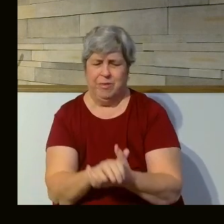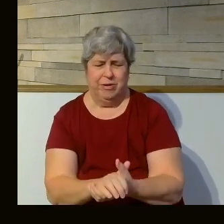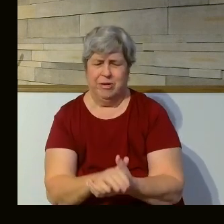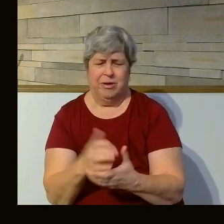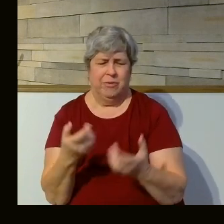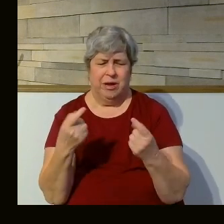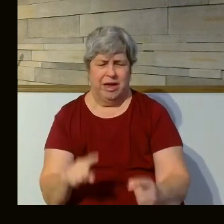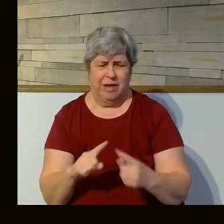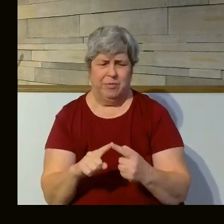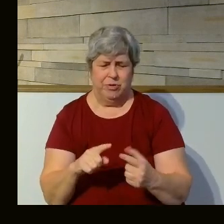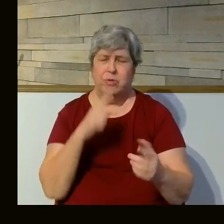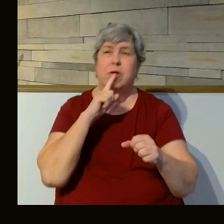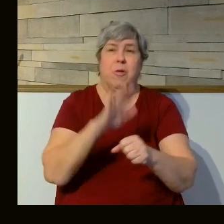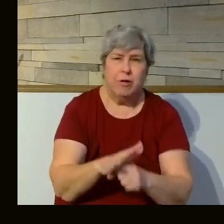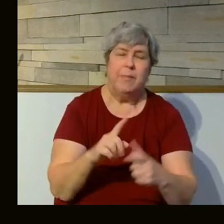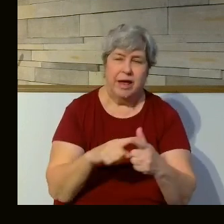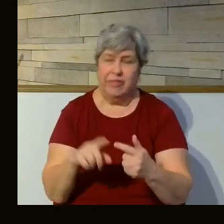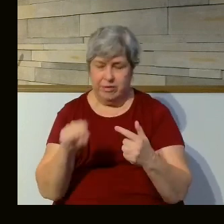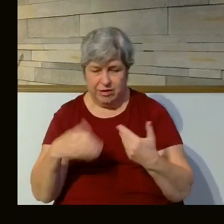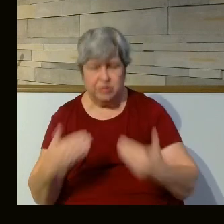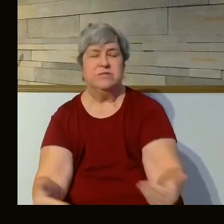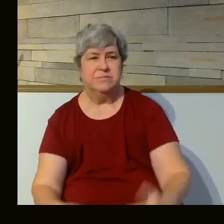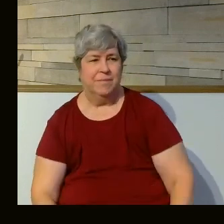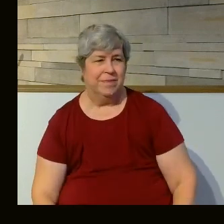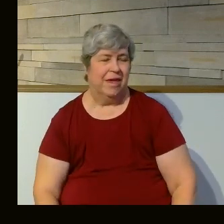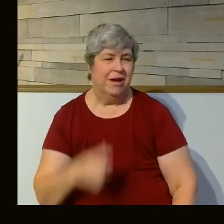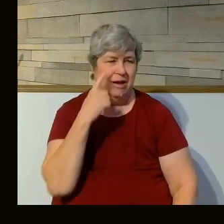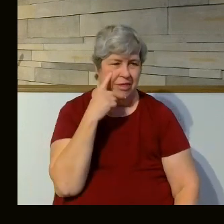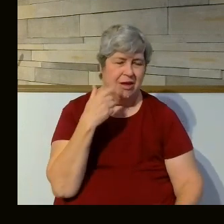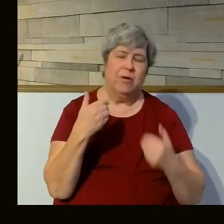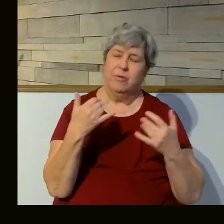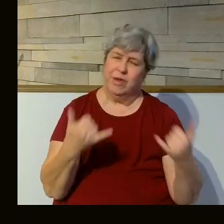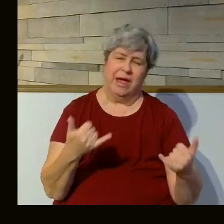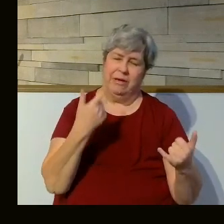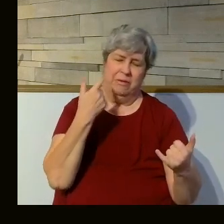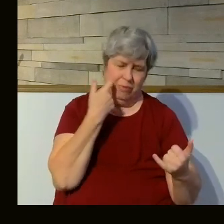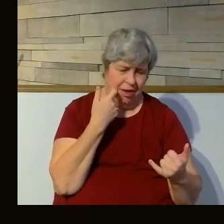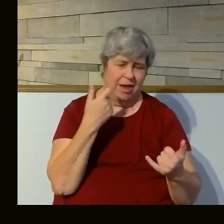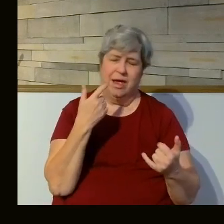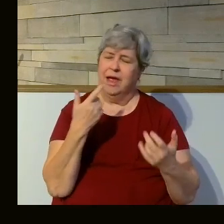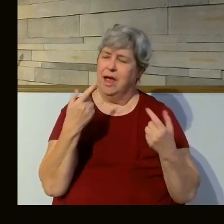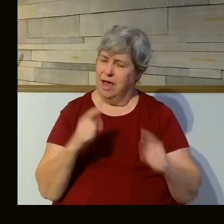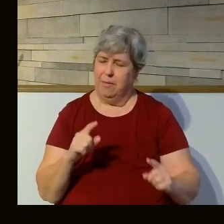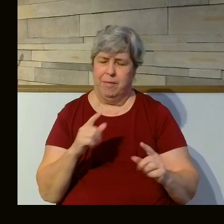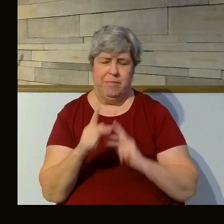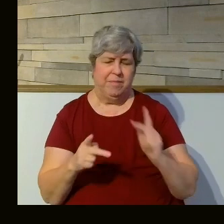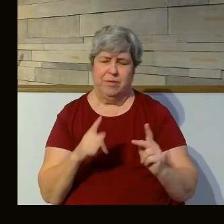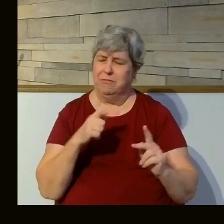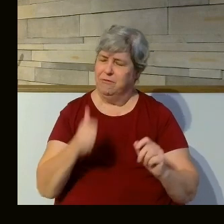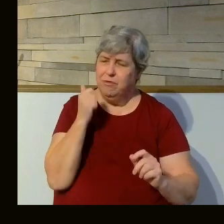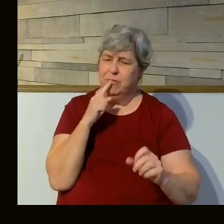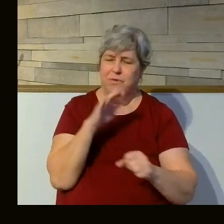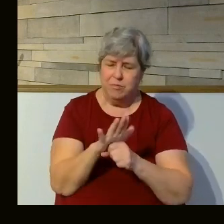your word? Now, don't think that we have a lack of commitment and we've got a corner on the market throughout all of history on a lack